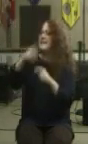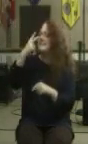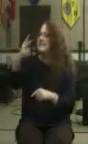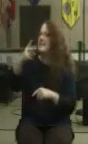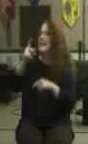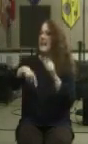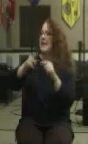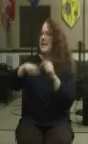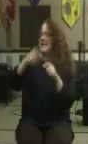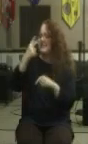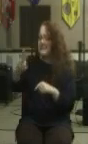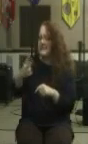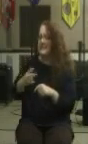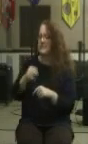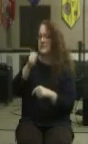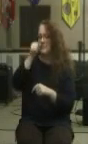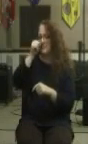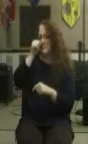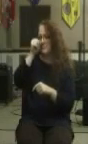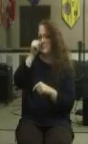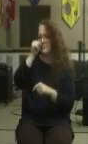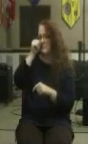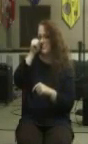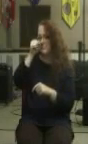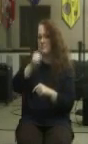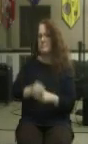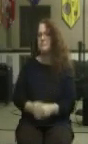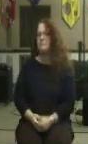Light onto my path. I can't see it. That can't be you.